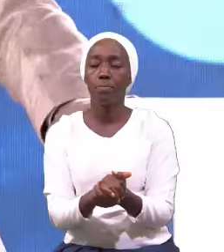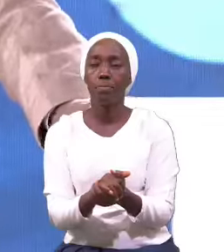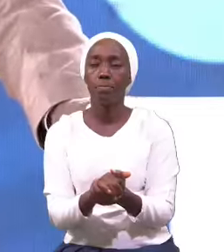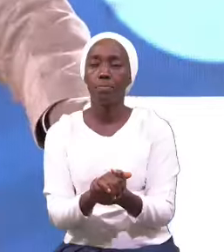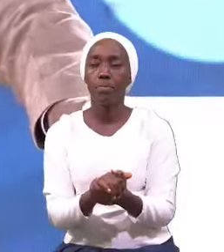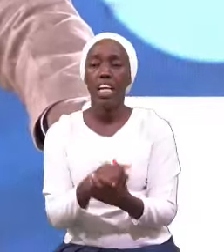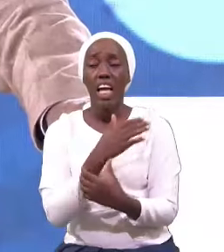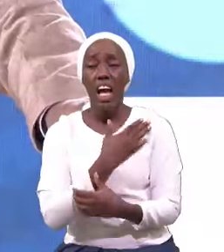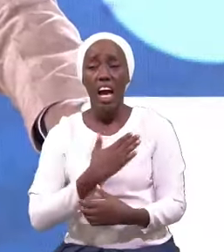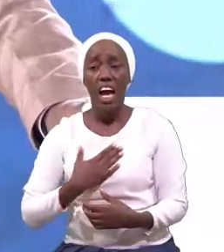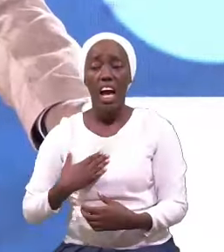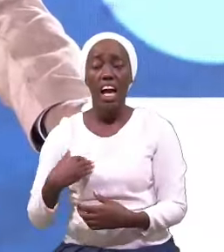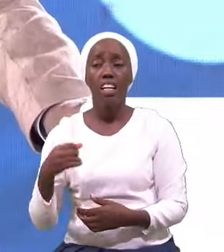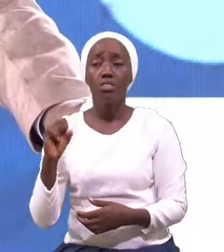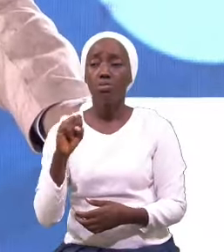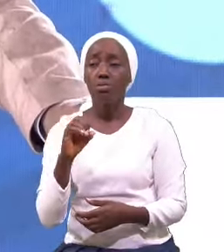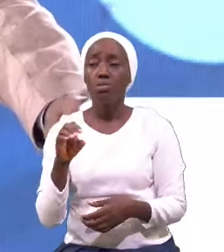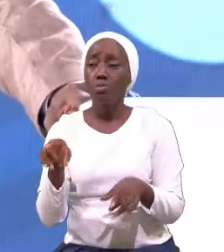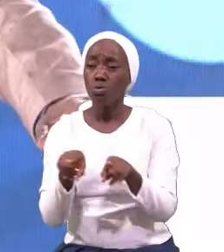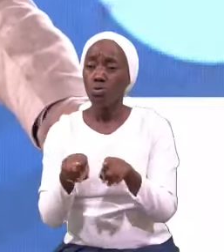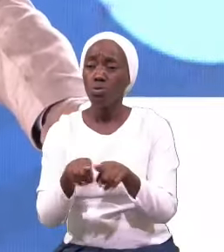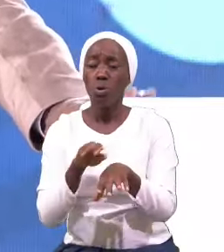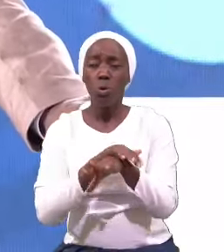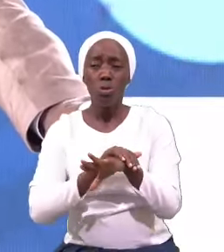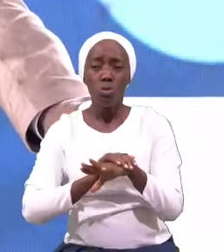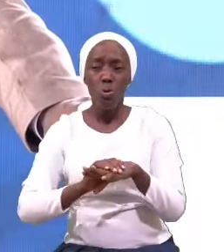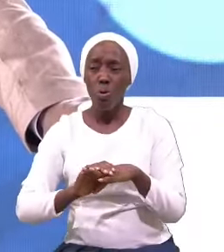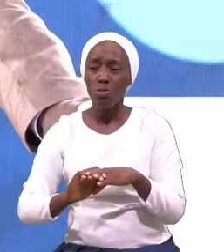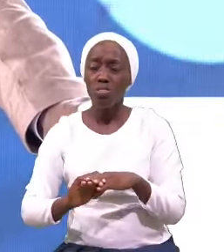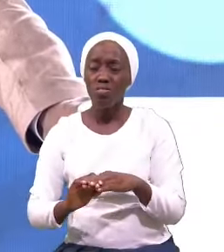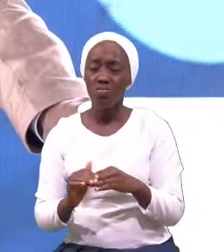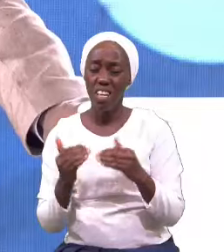And so, don't minimize the Spirit of God.